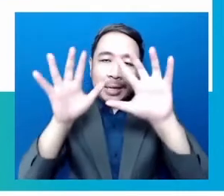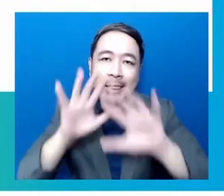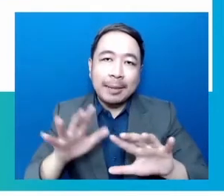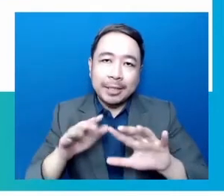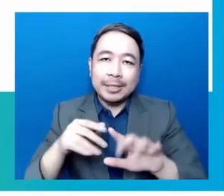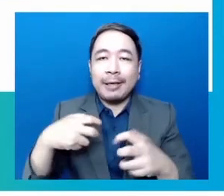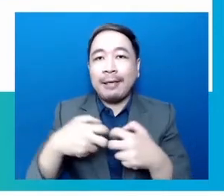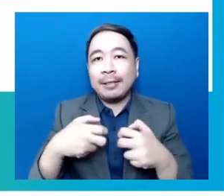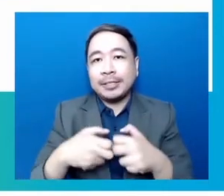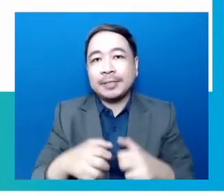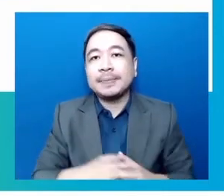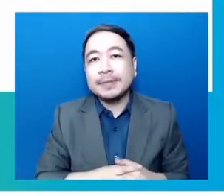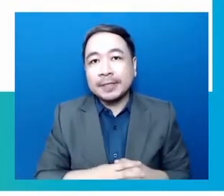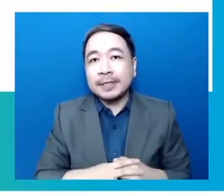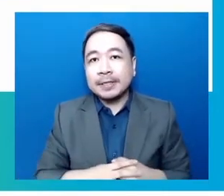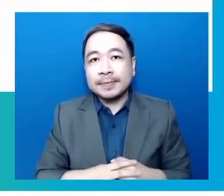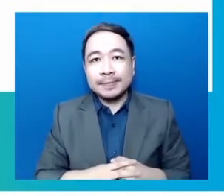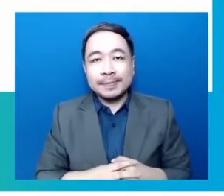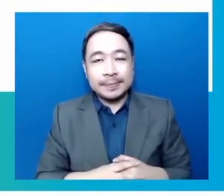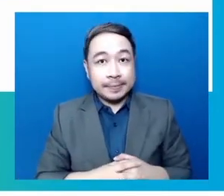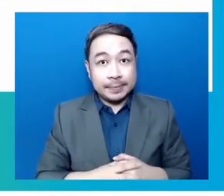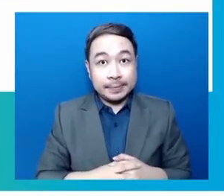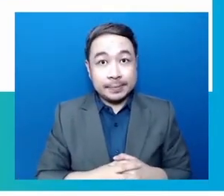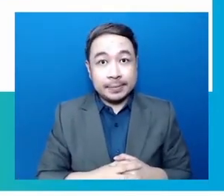Thank you, Safi. Thank you,